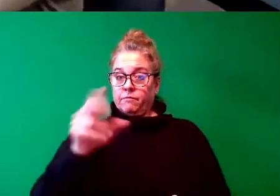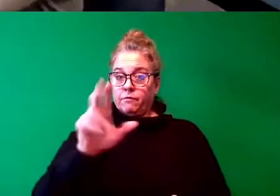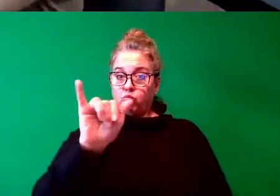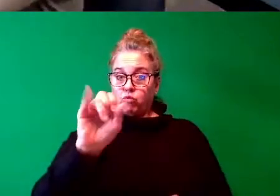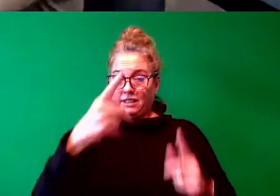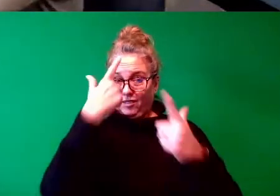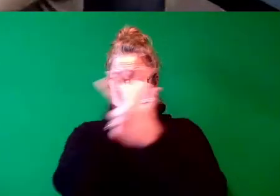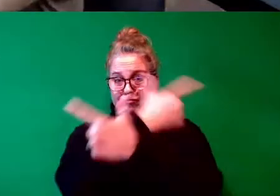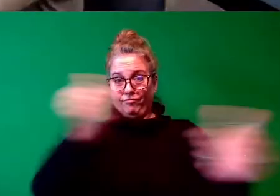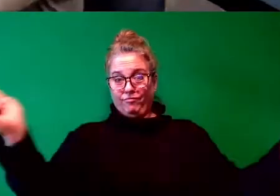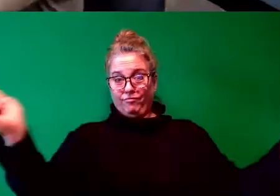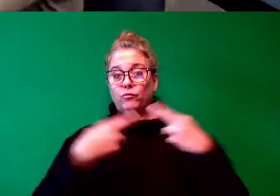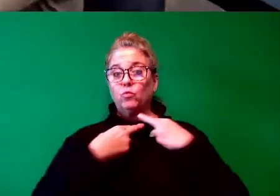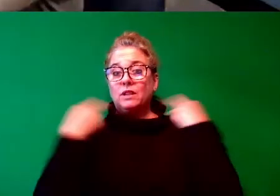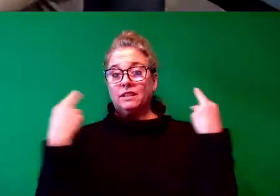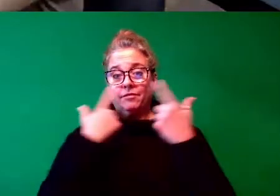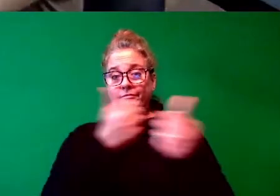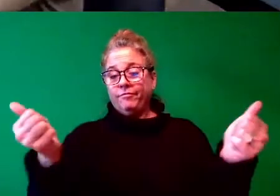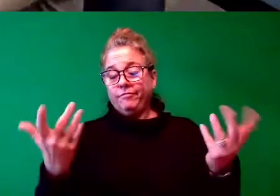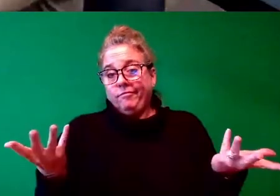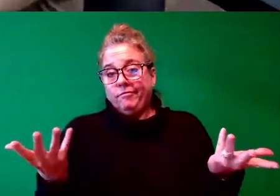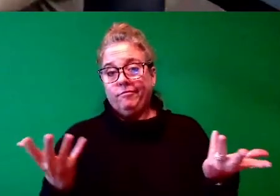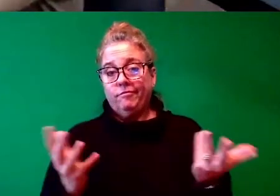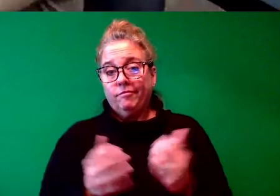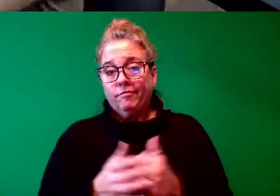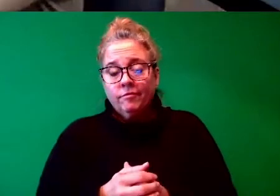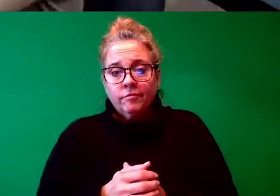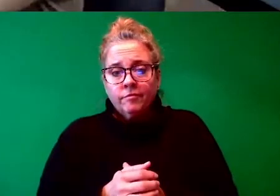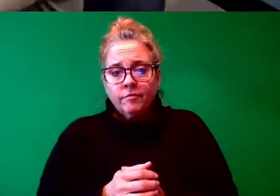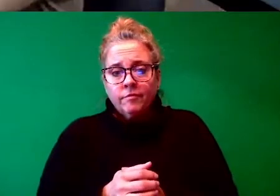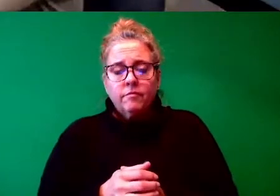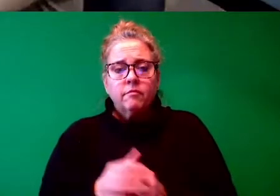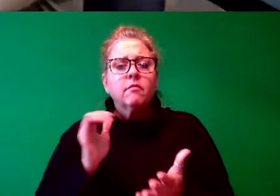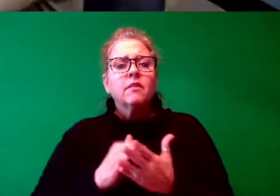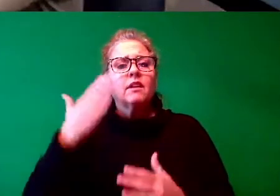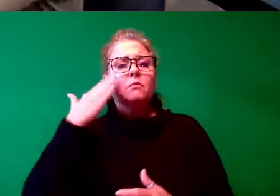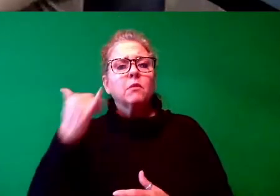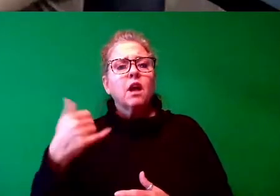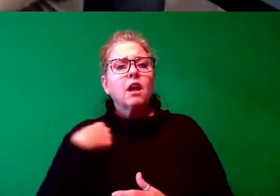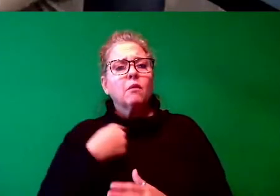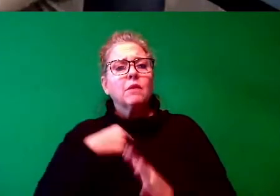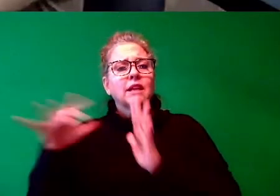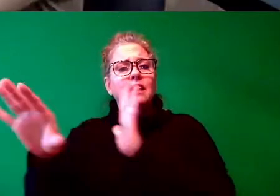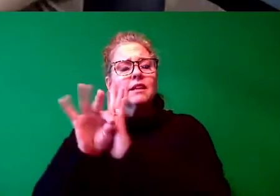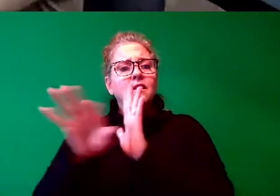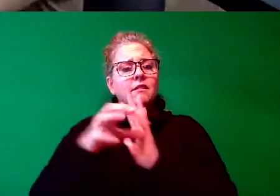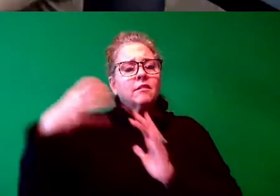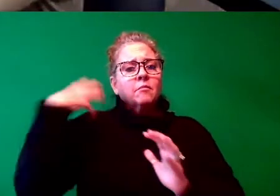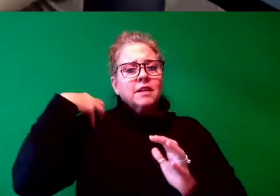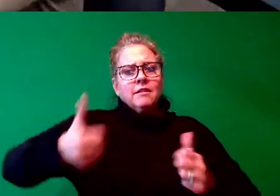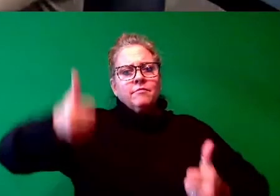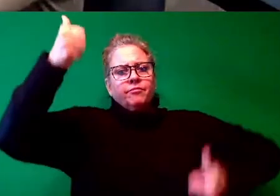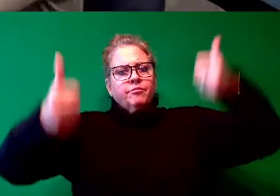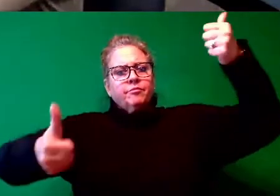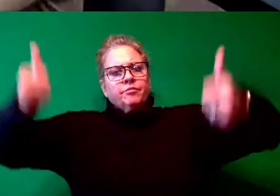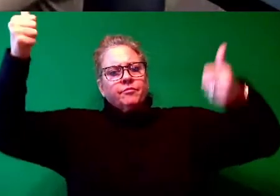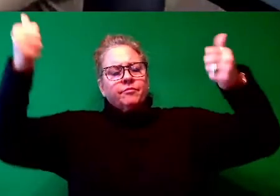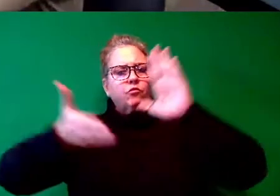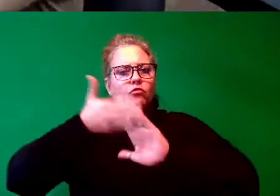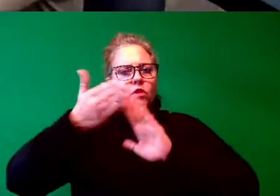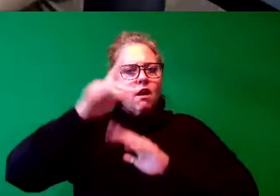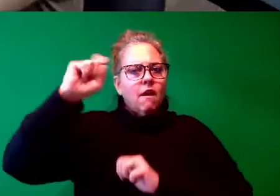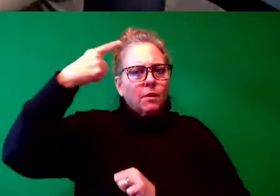that's why we're run by elected officials. Our government is not by health experts or